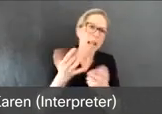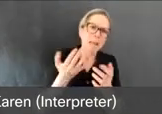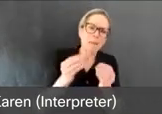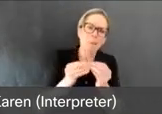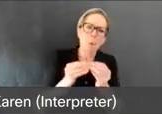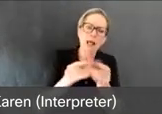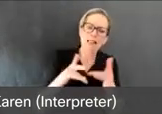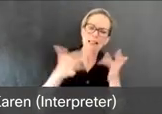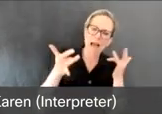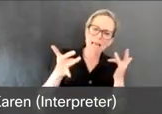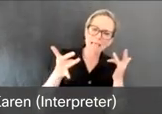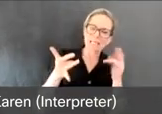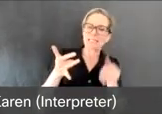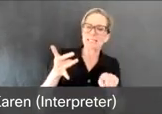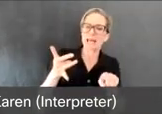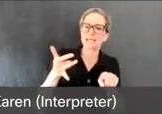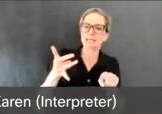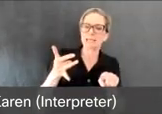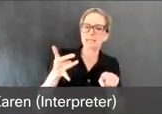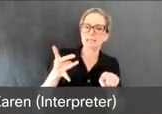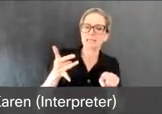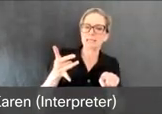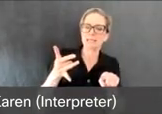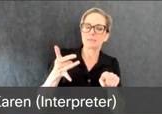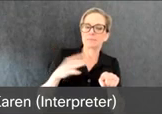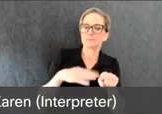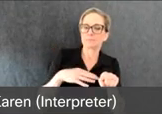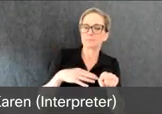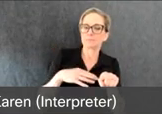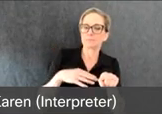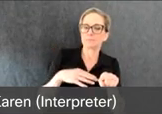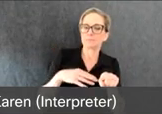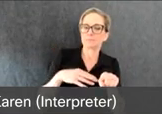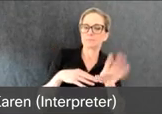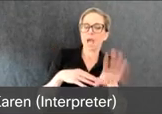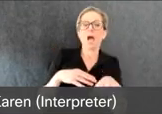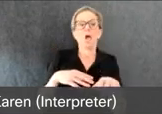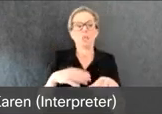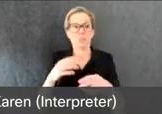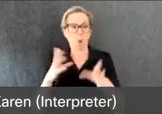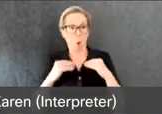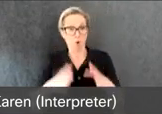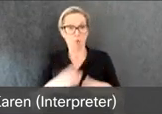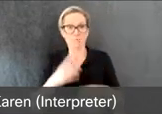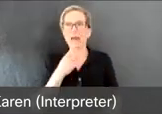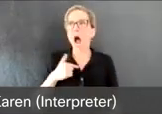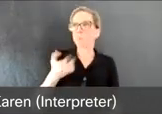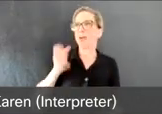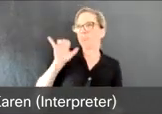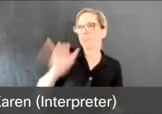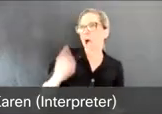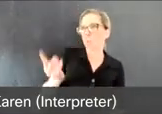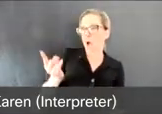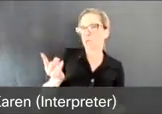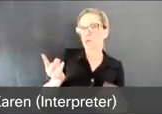homeowner pointed this way, and by pointing and not saying I want number 23, the contractor misread it and